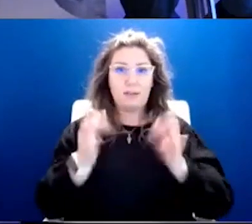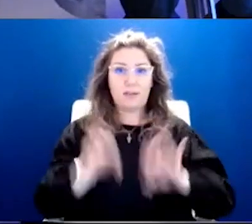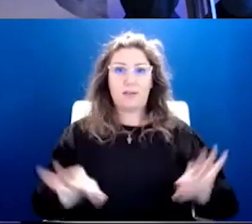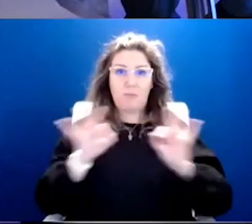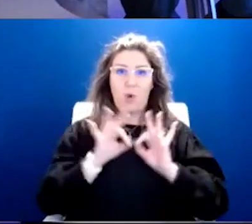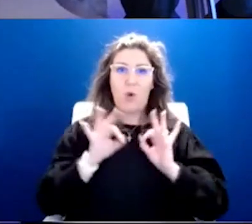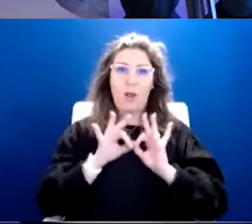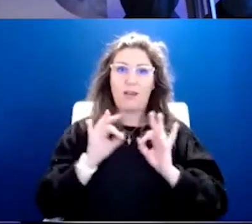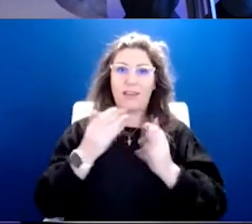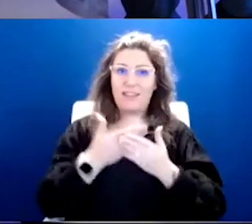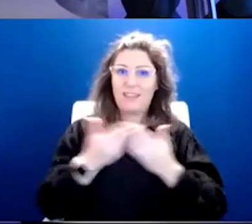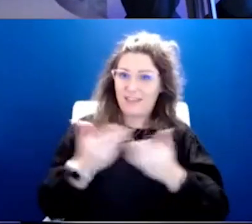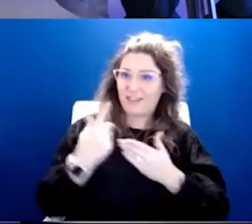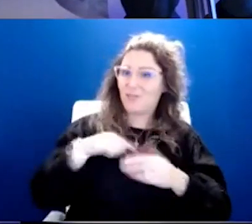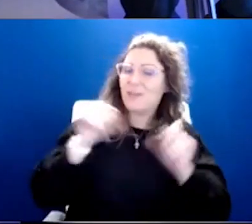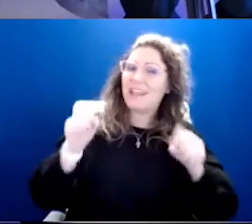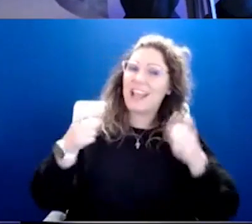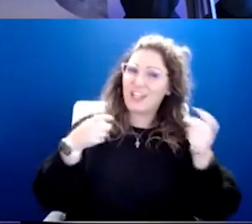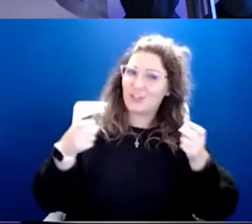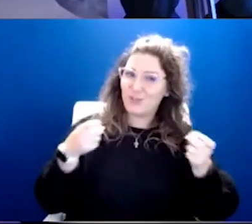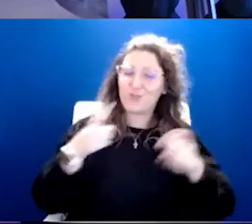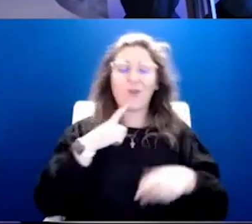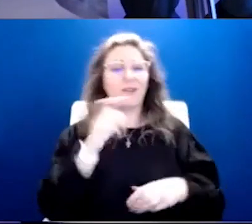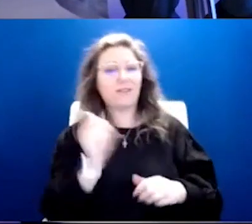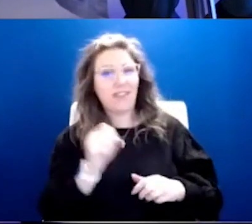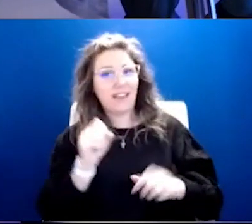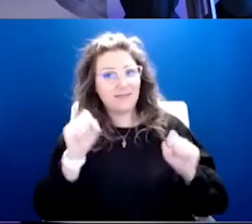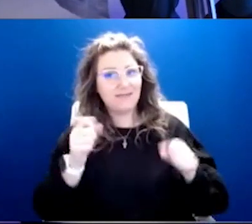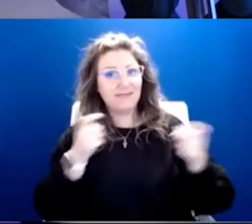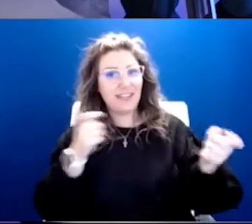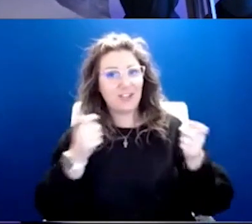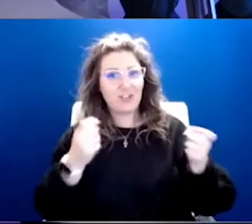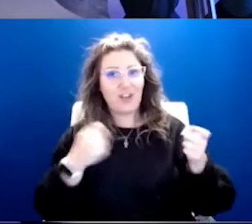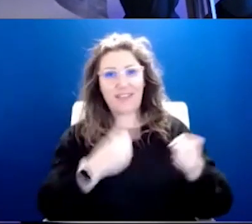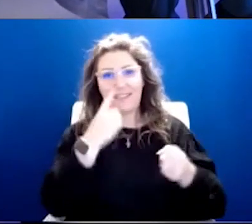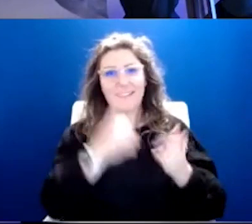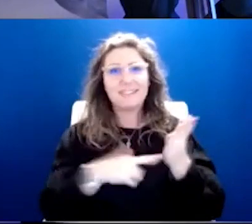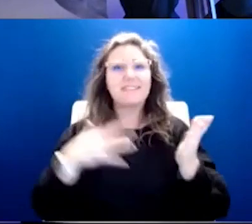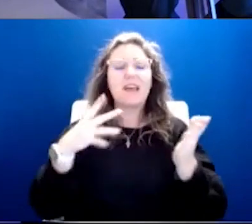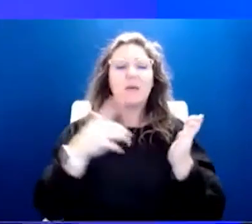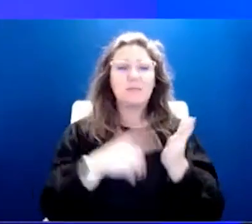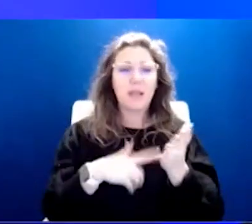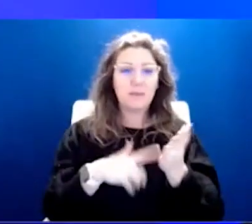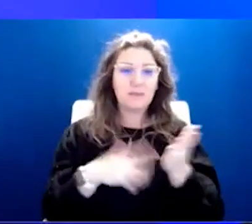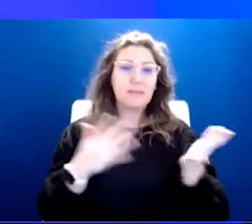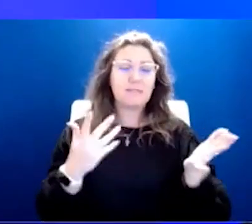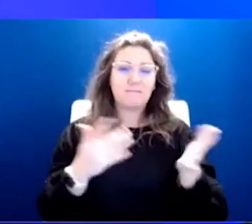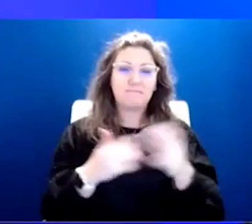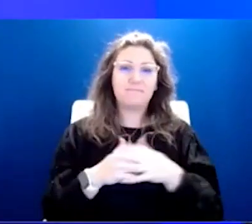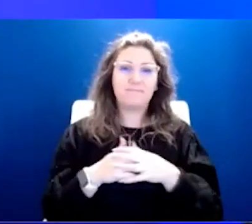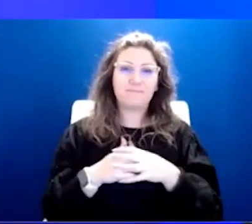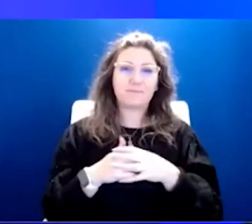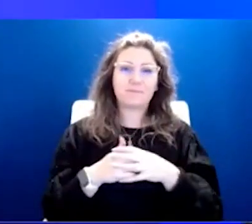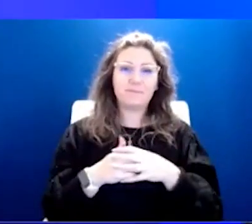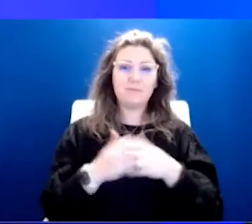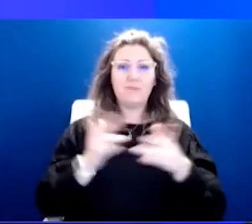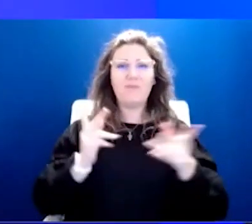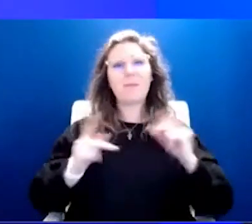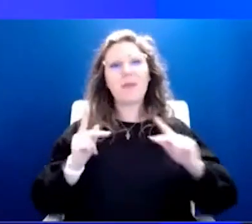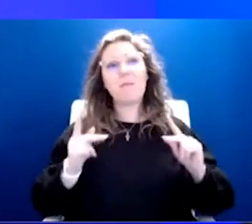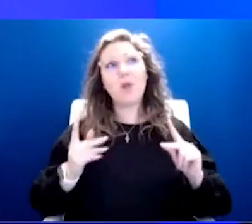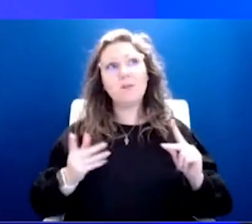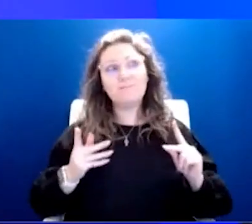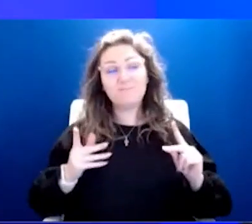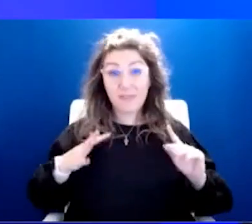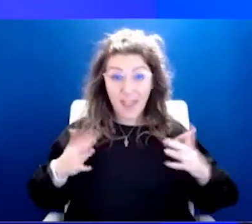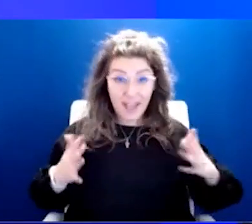things we can control. Those are the things we can control. That's right. I think sometimes people are sort of anxious about